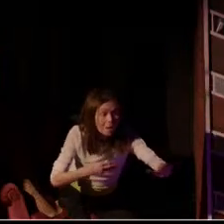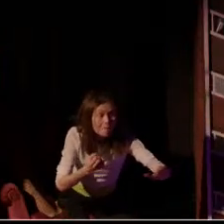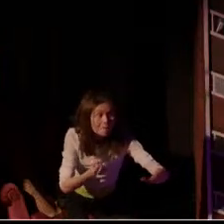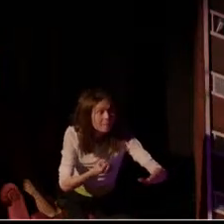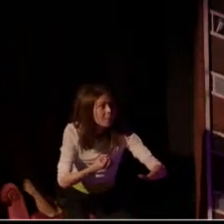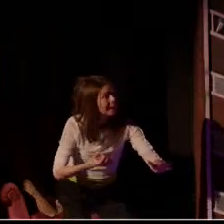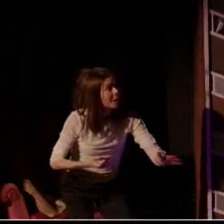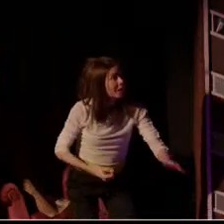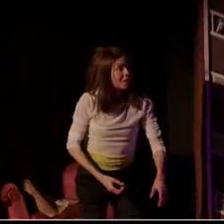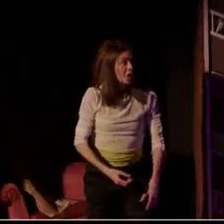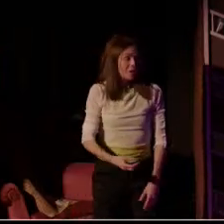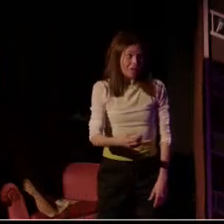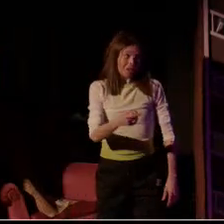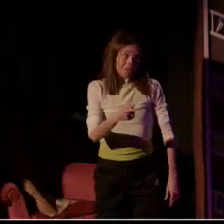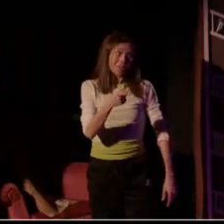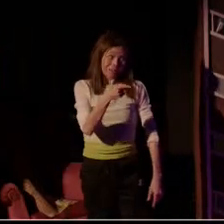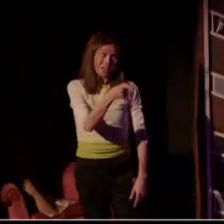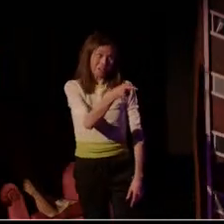He is